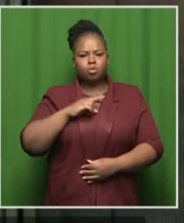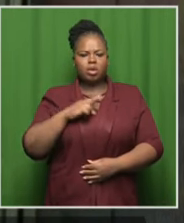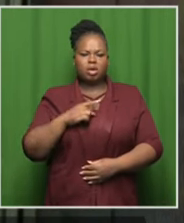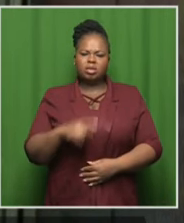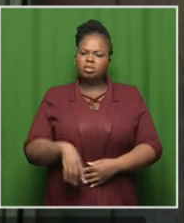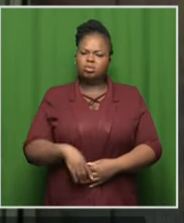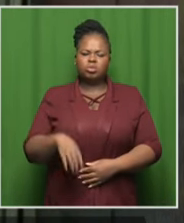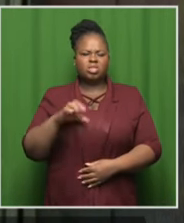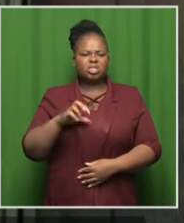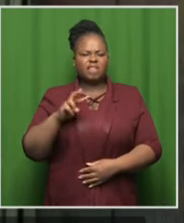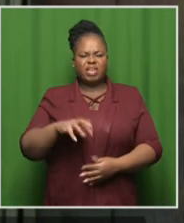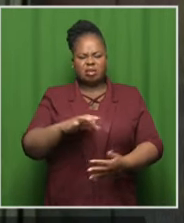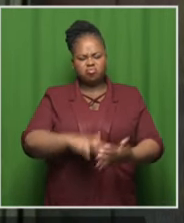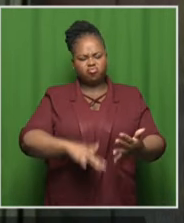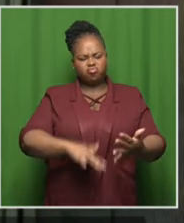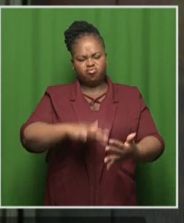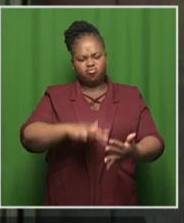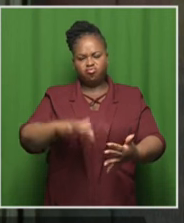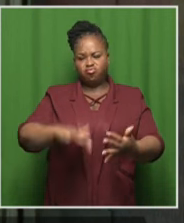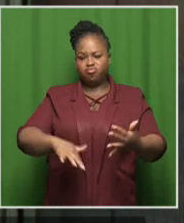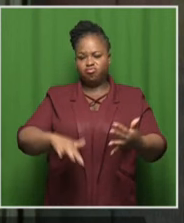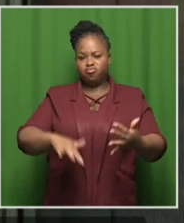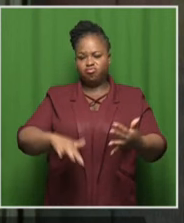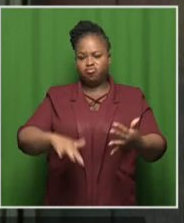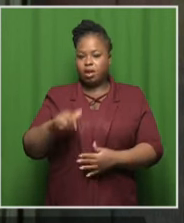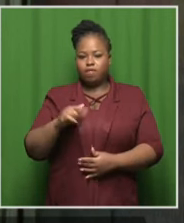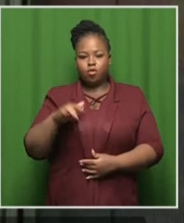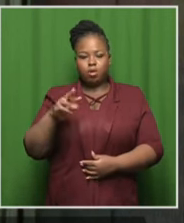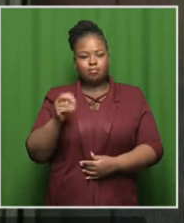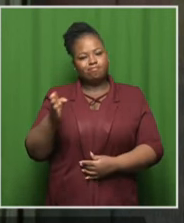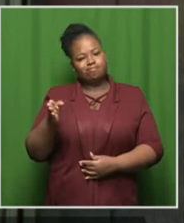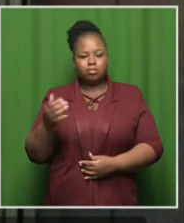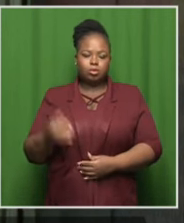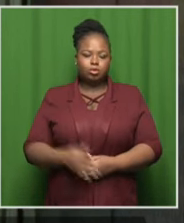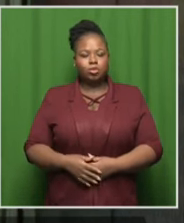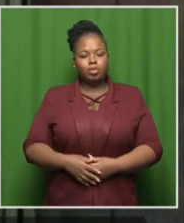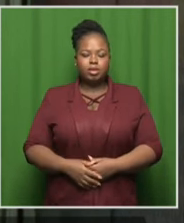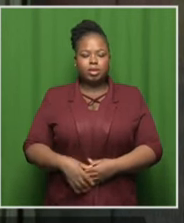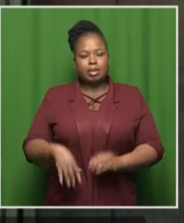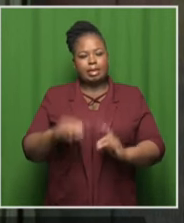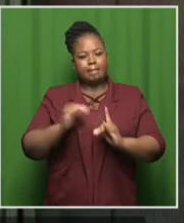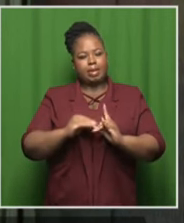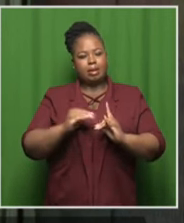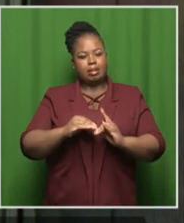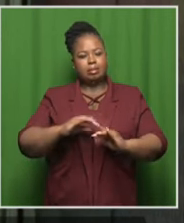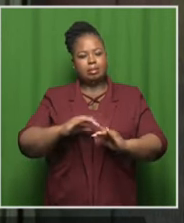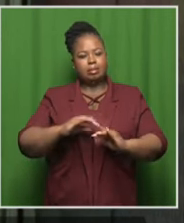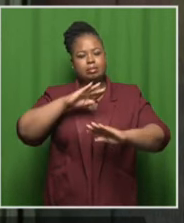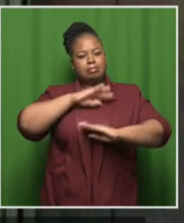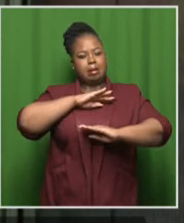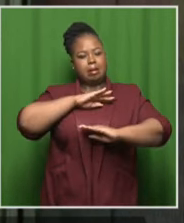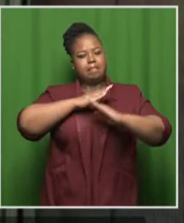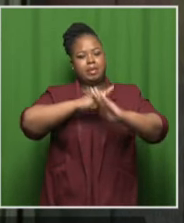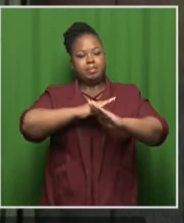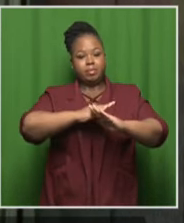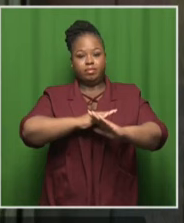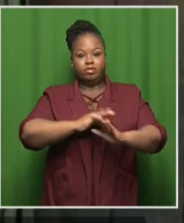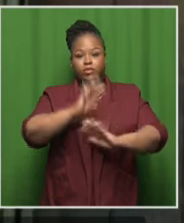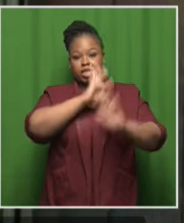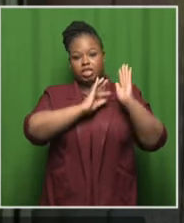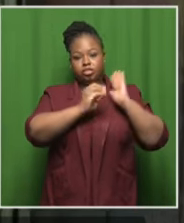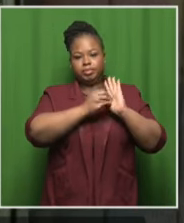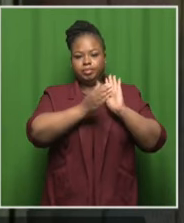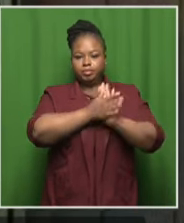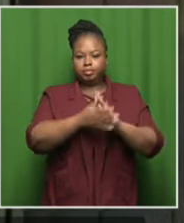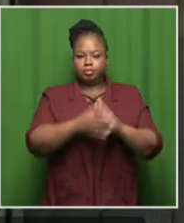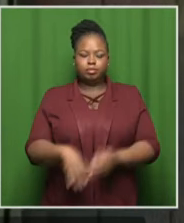CV with his heroics at AFCON, as you mentioned, saving those four penalties. That was also one for the history books.